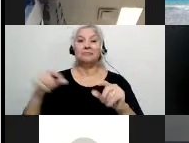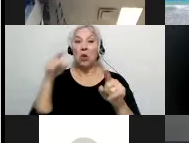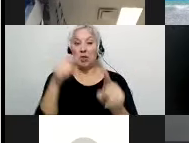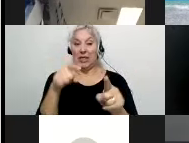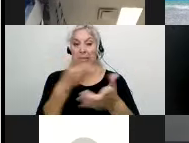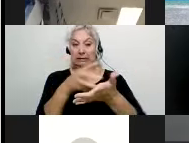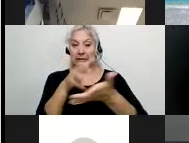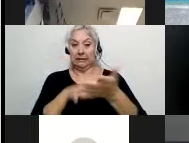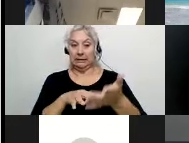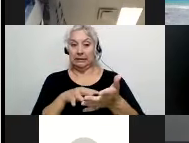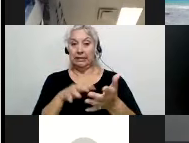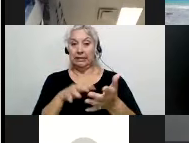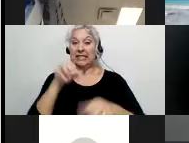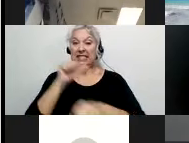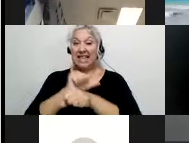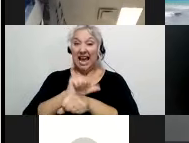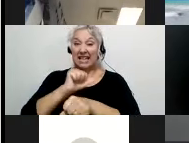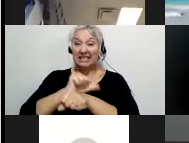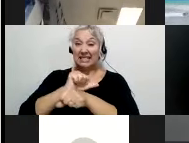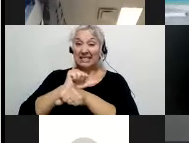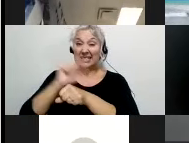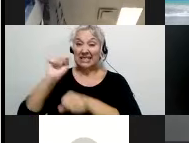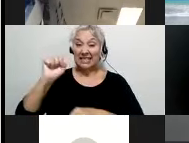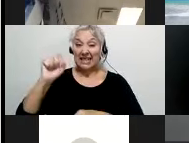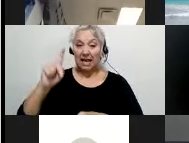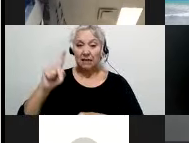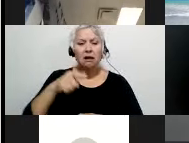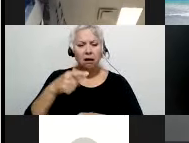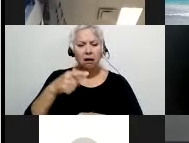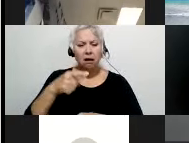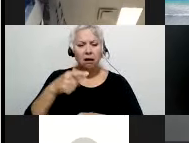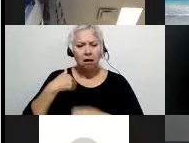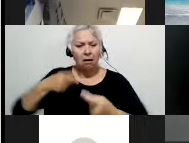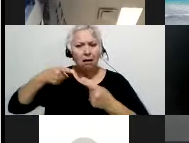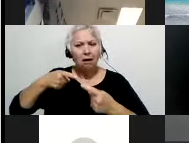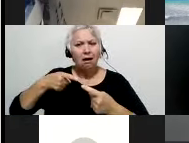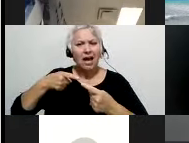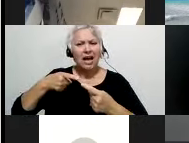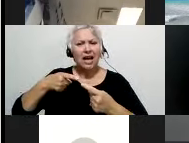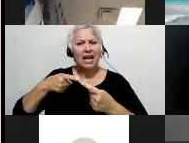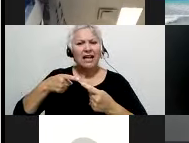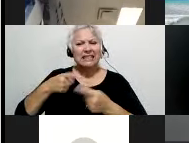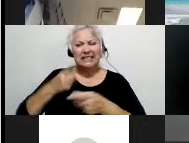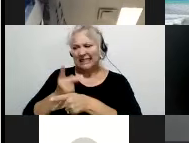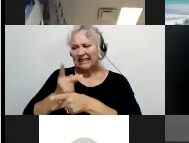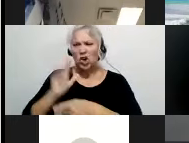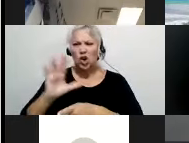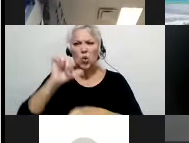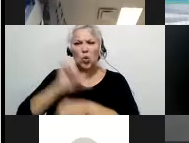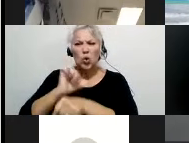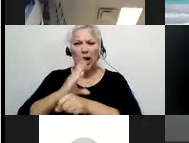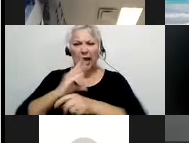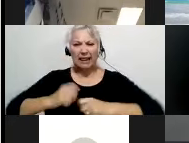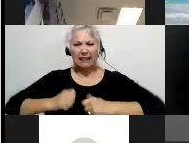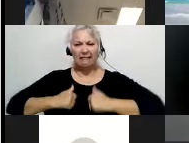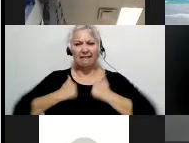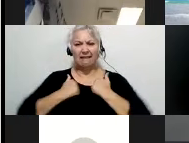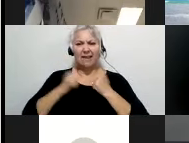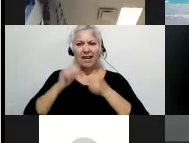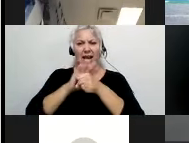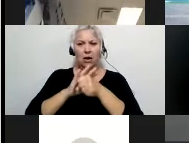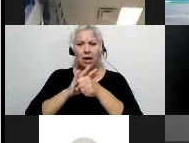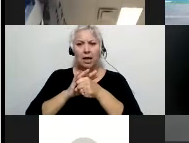task-related skills, has a little bit of trouble caring for her work and living area. And so we